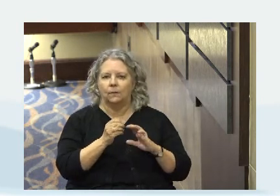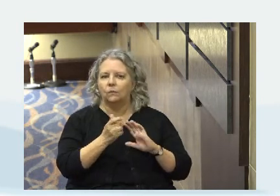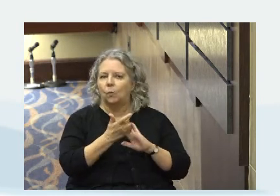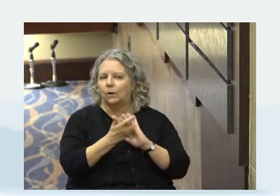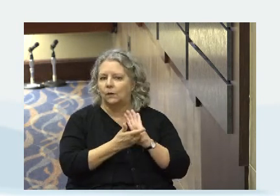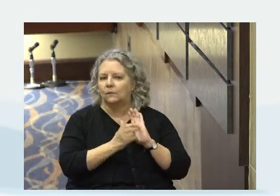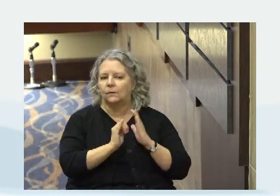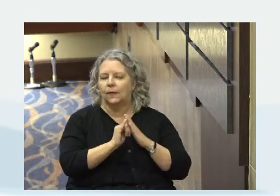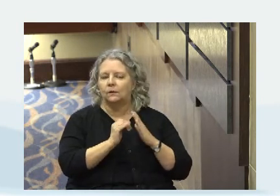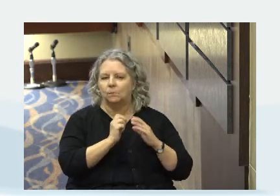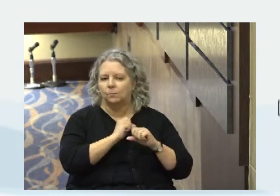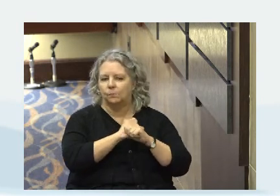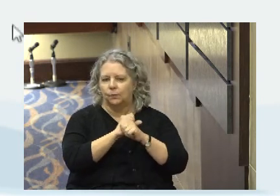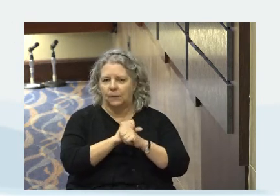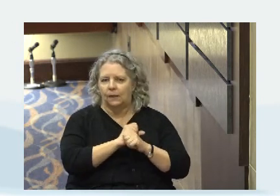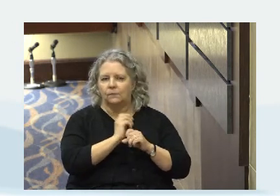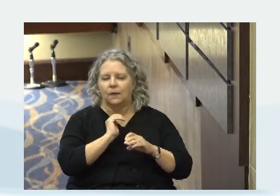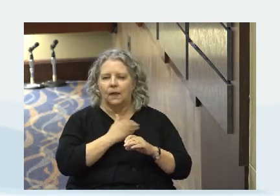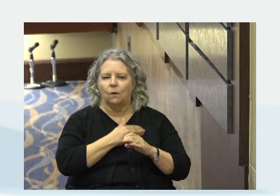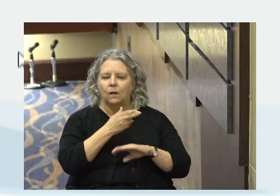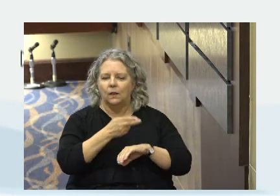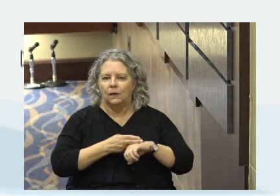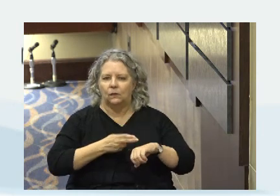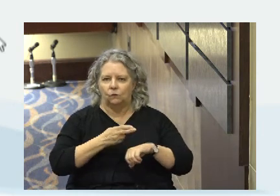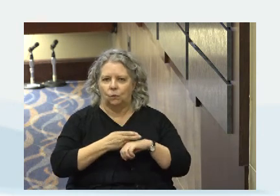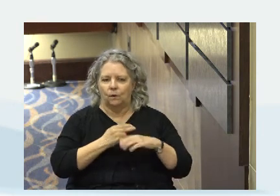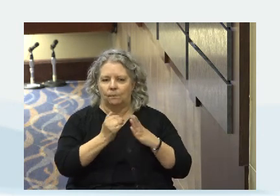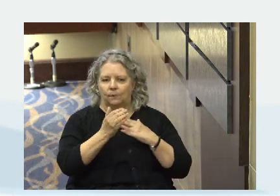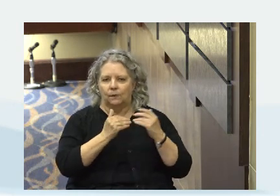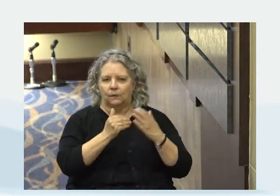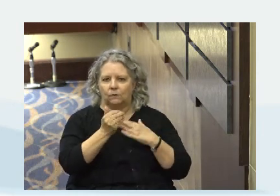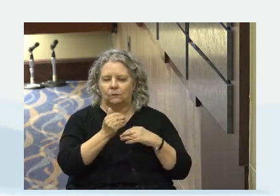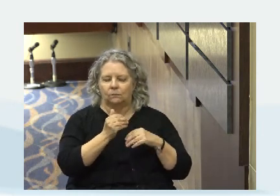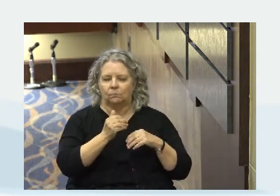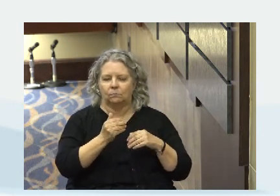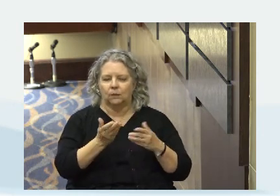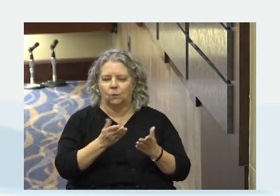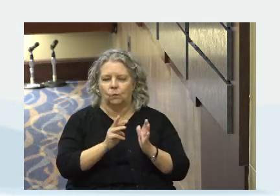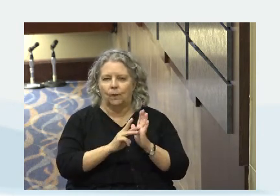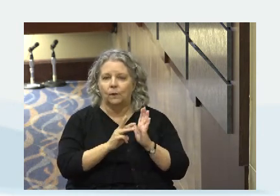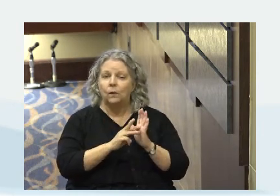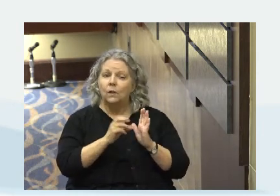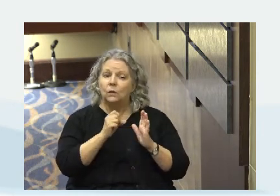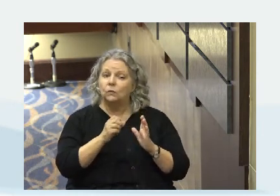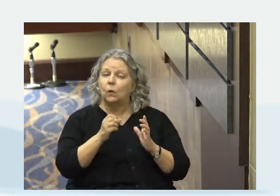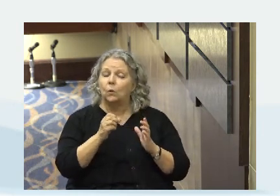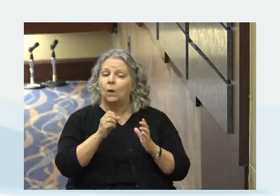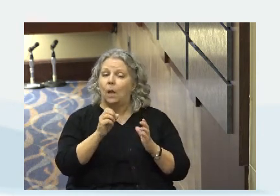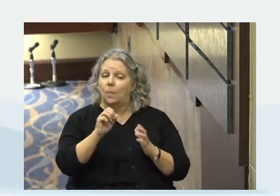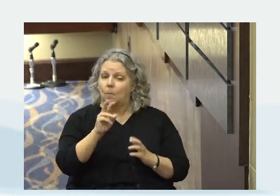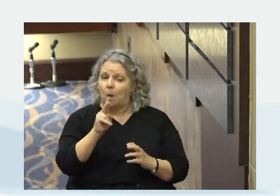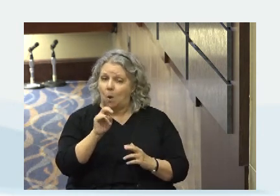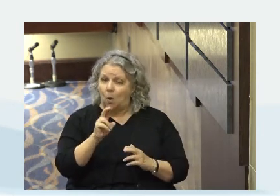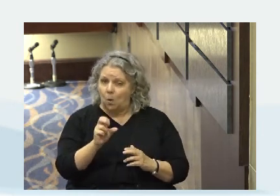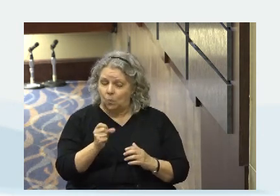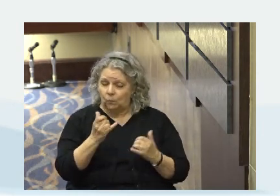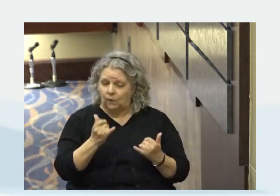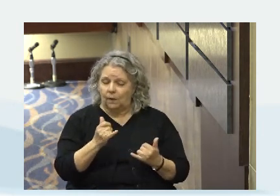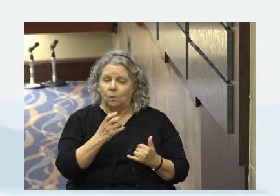our historic structures in Waco. So the current owners of the property, Dr.